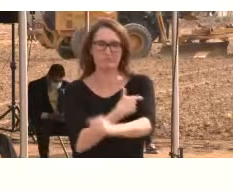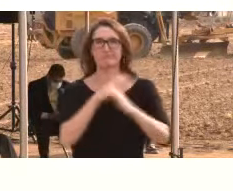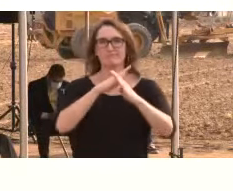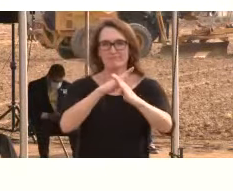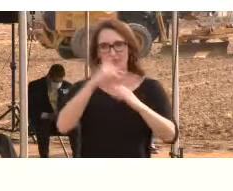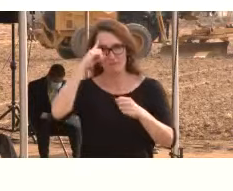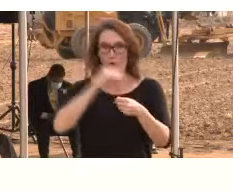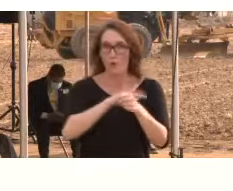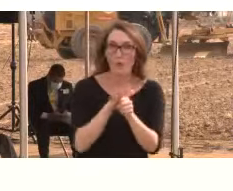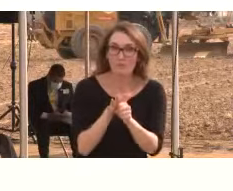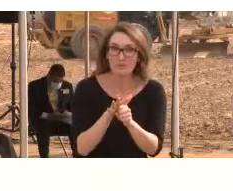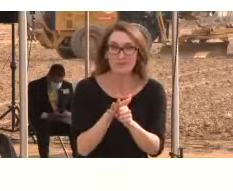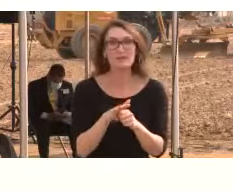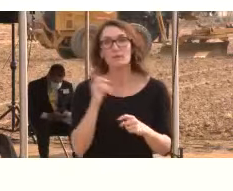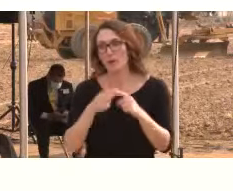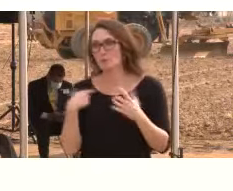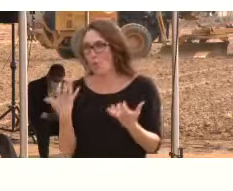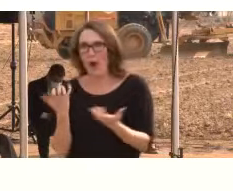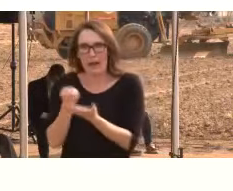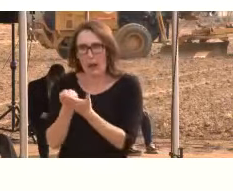for economic recovery,